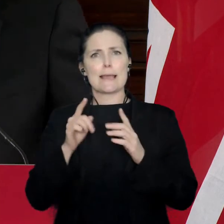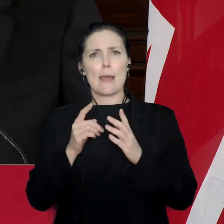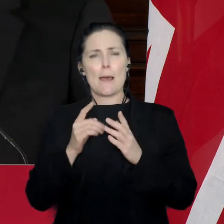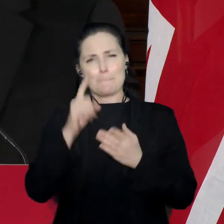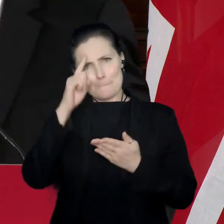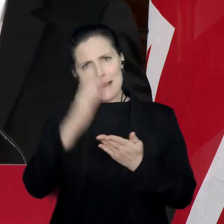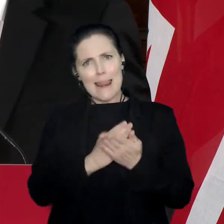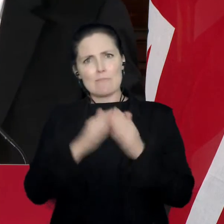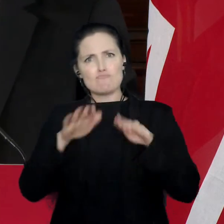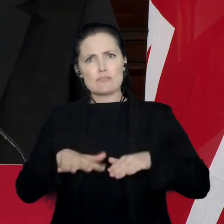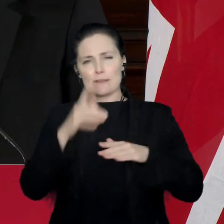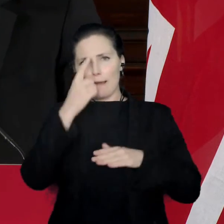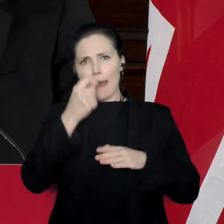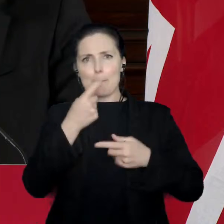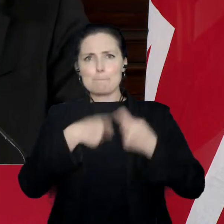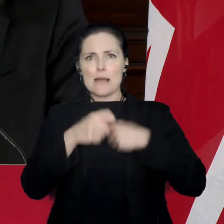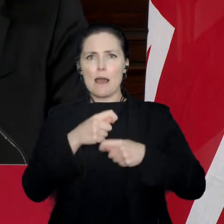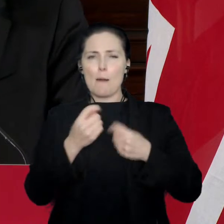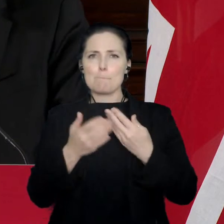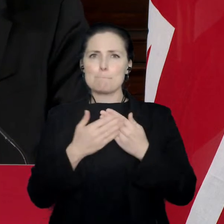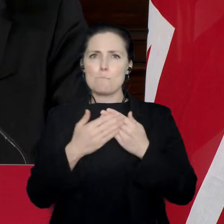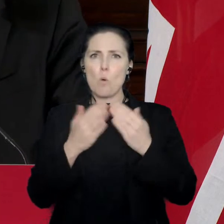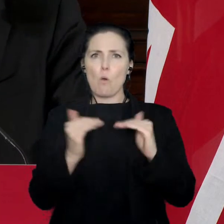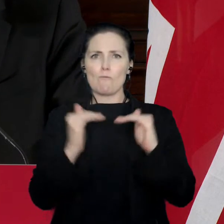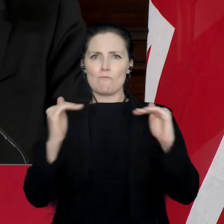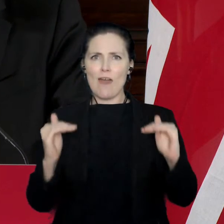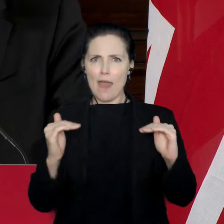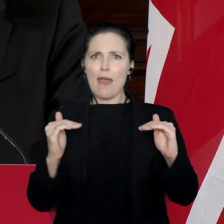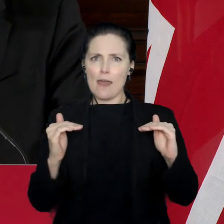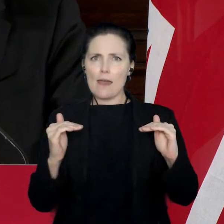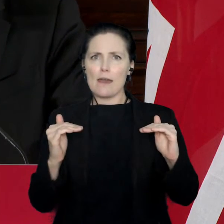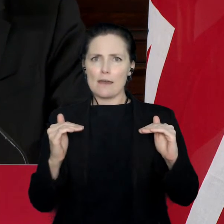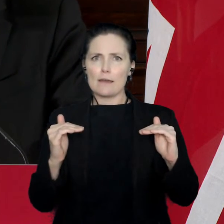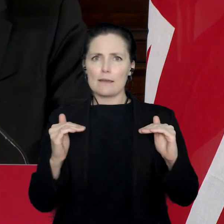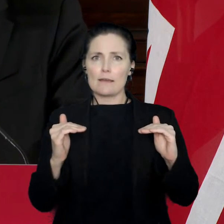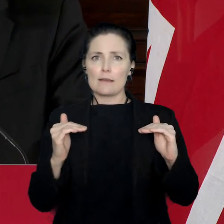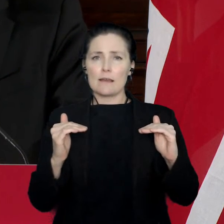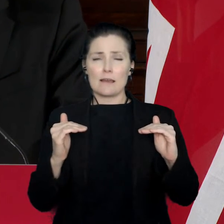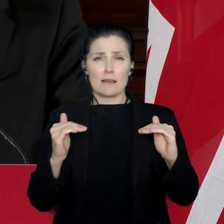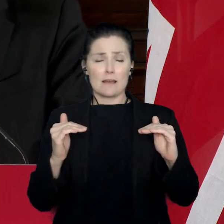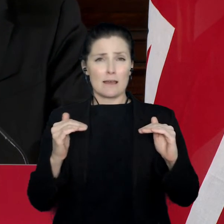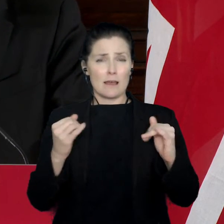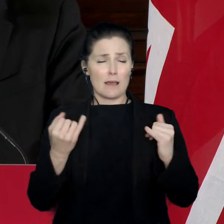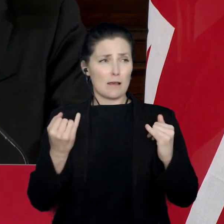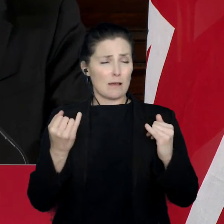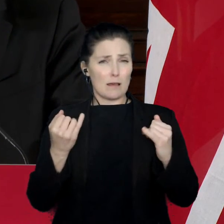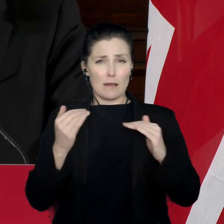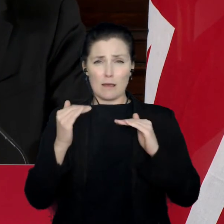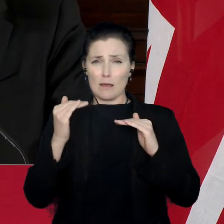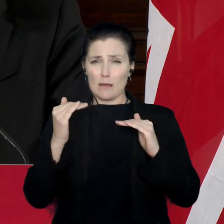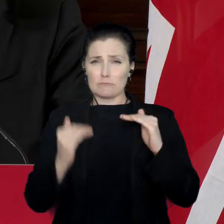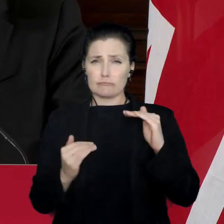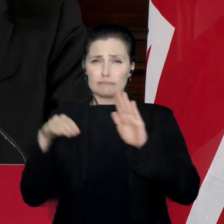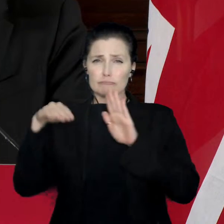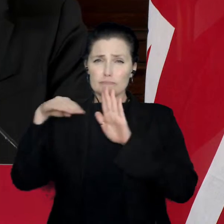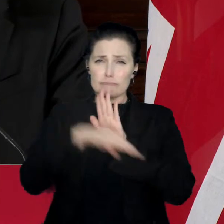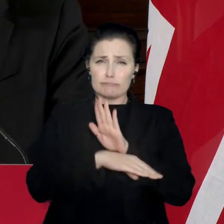could have fallen so far as to betray its own principles as well as the principles of the